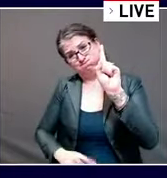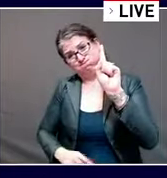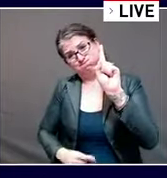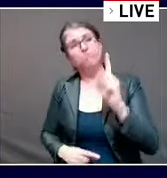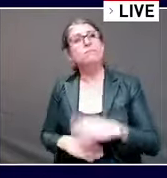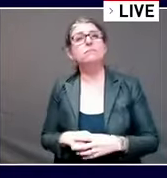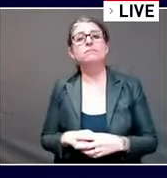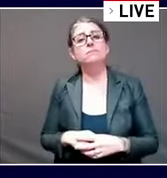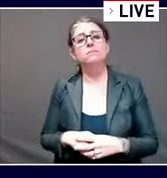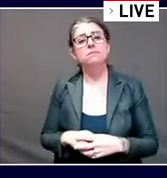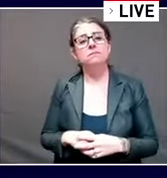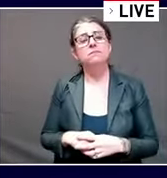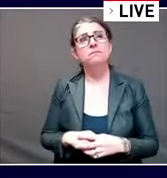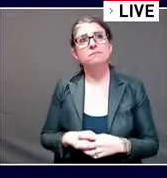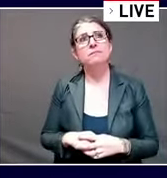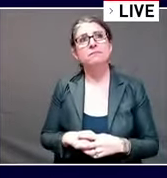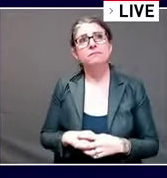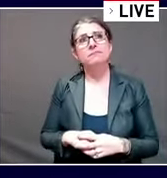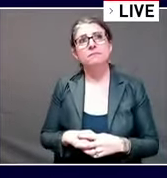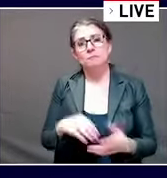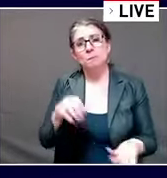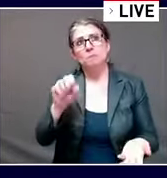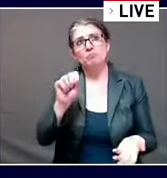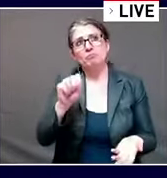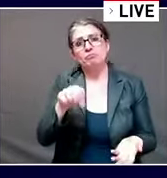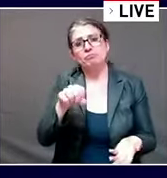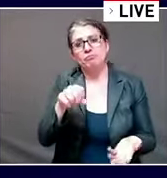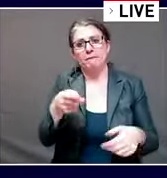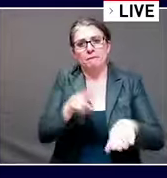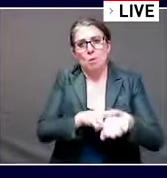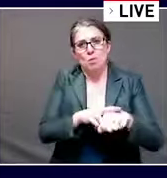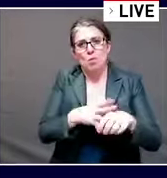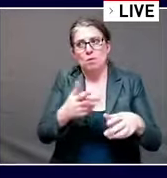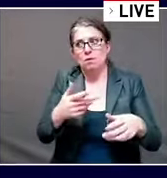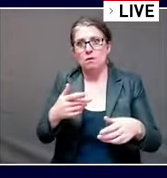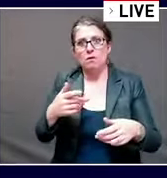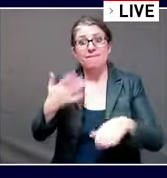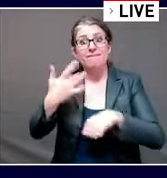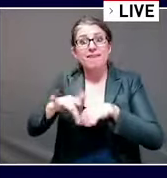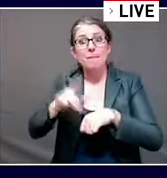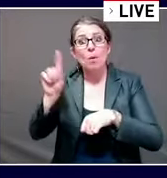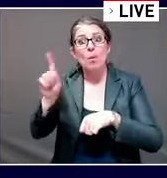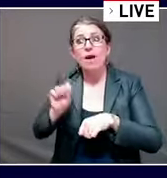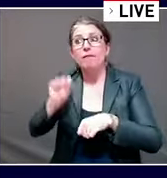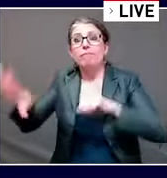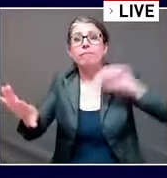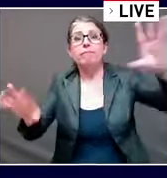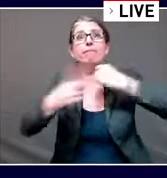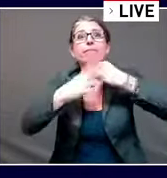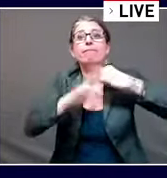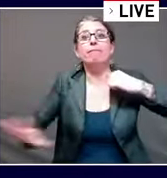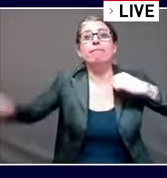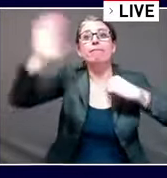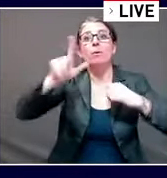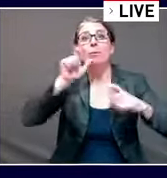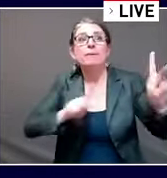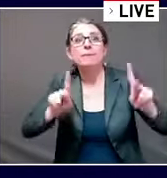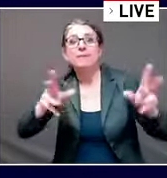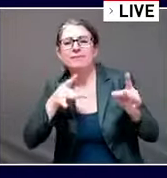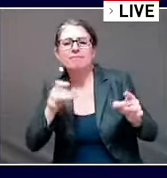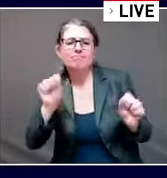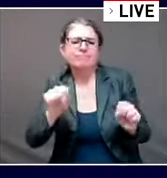That has some immediate implications. The first of, and what the Moderna does require in terms of storage is what we all have in our kitchens,